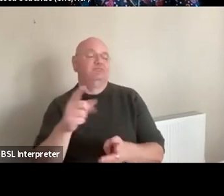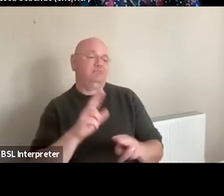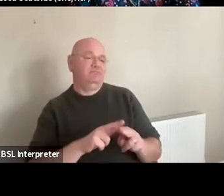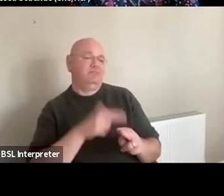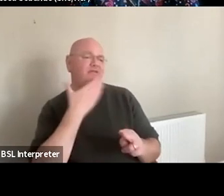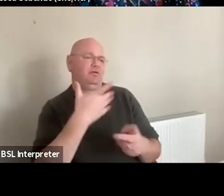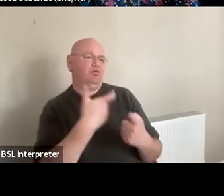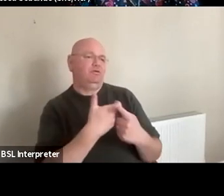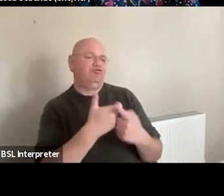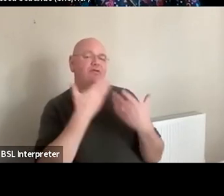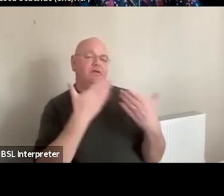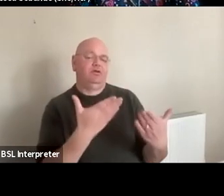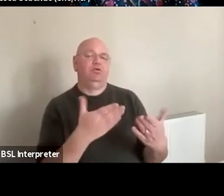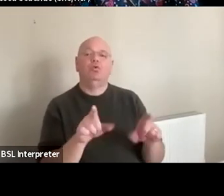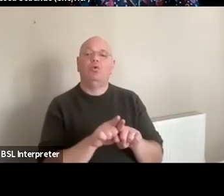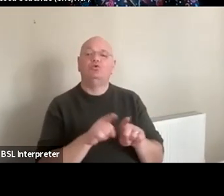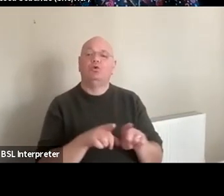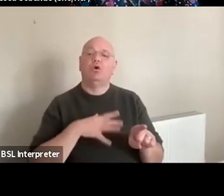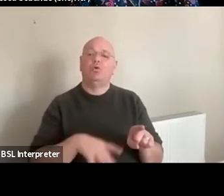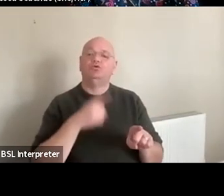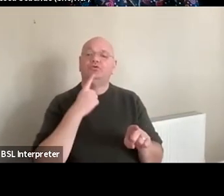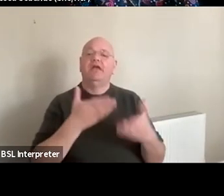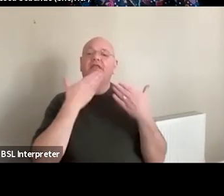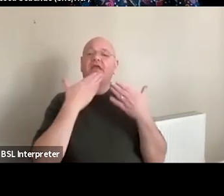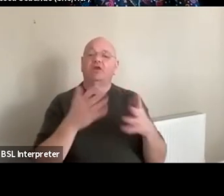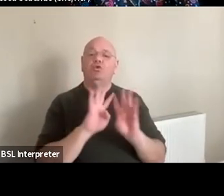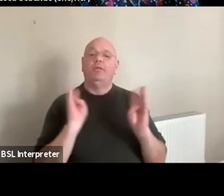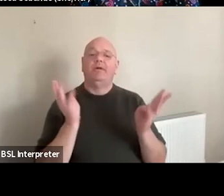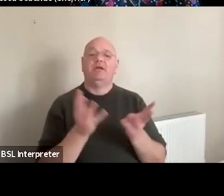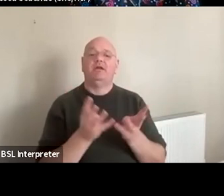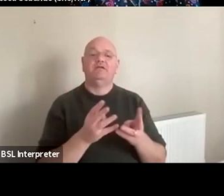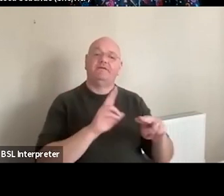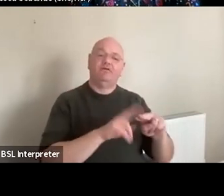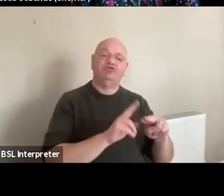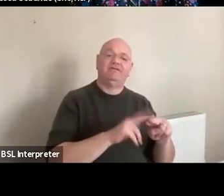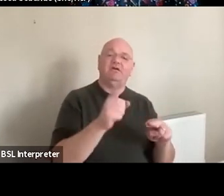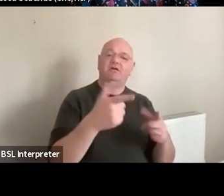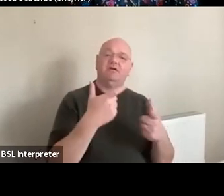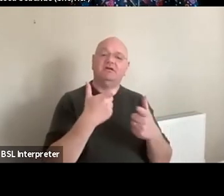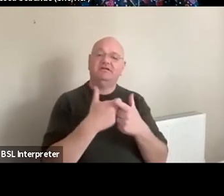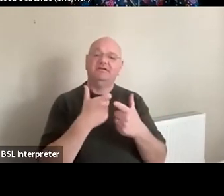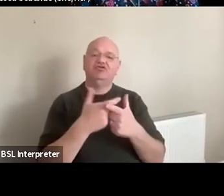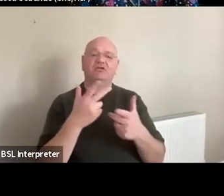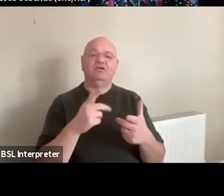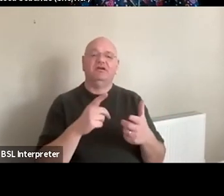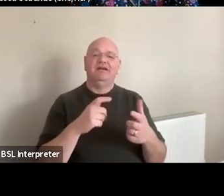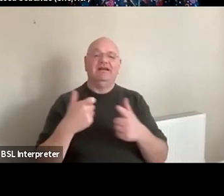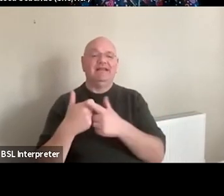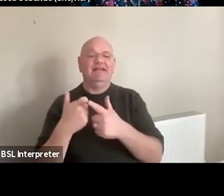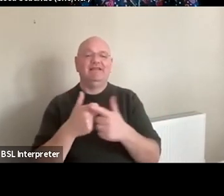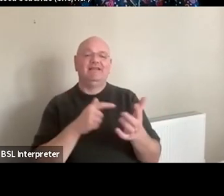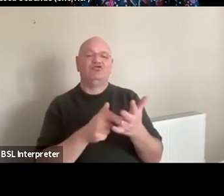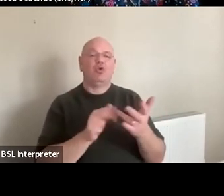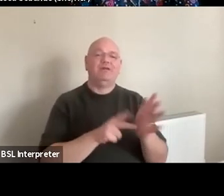much. And I just want to thank you, dear panelists, Francesca, Khadija, Keith, Tony. Thank you for your participation